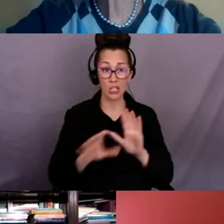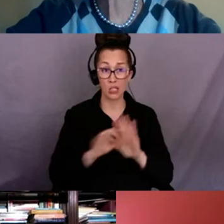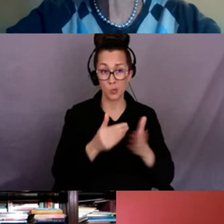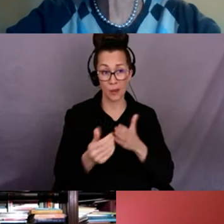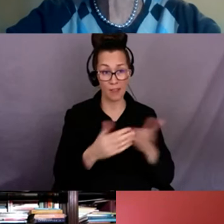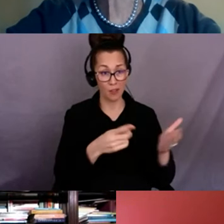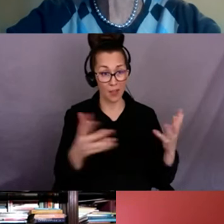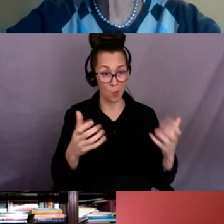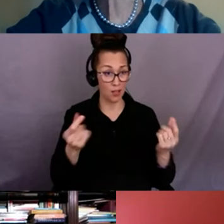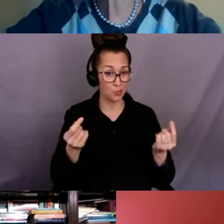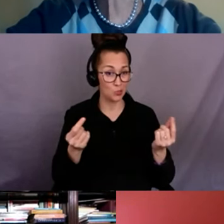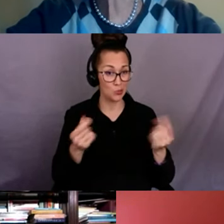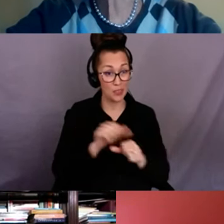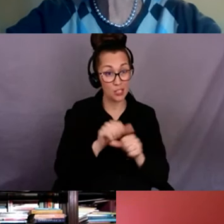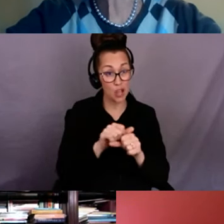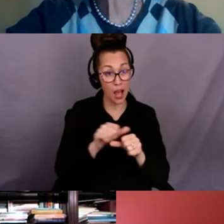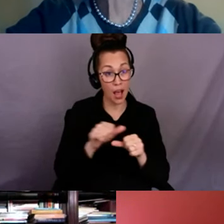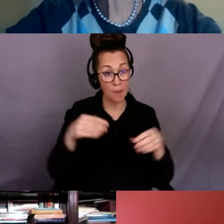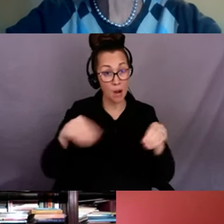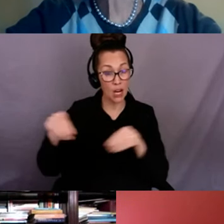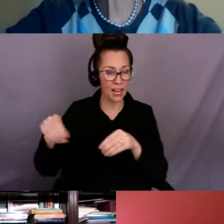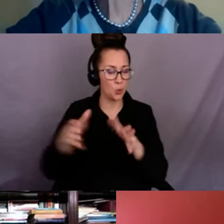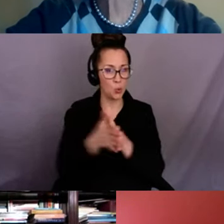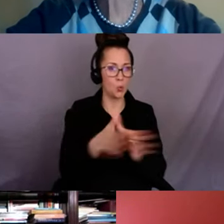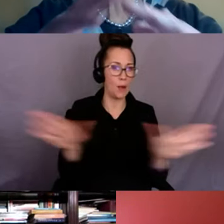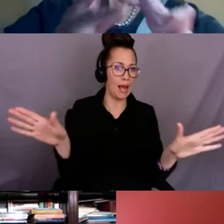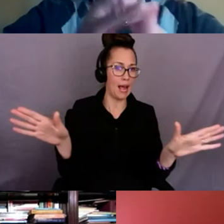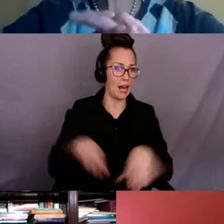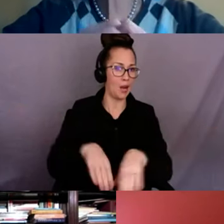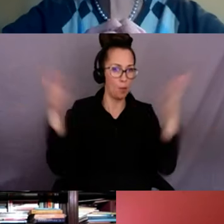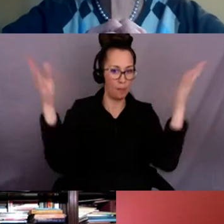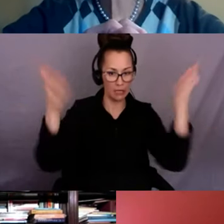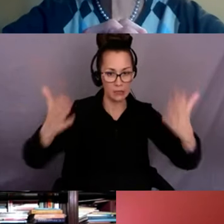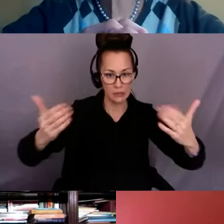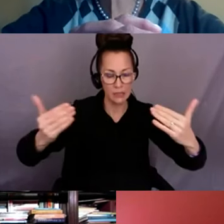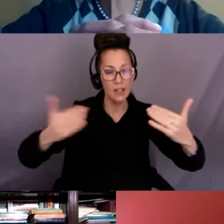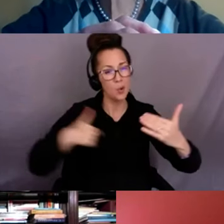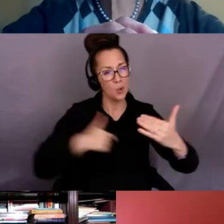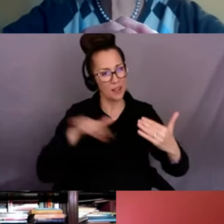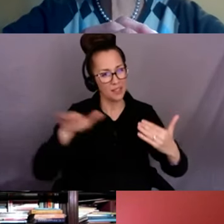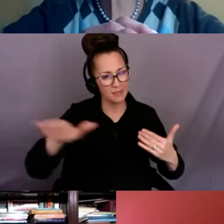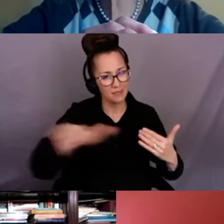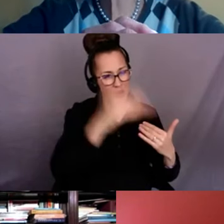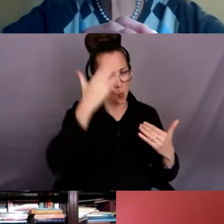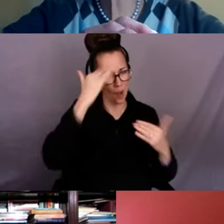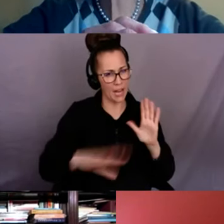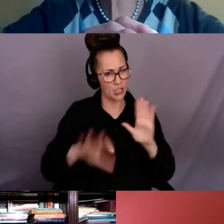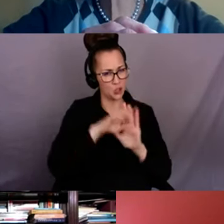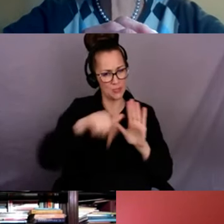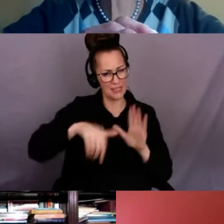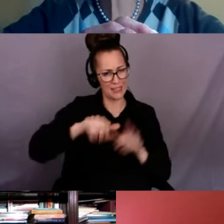now, right? The job market is wide open for people. And wanting to help, you know, spread the word about, you know, why choose this career,